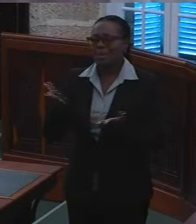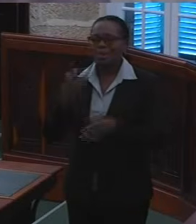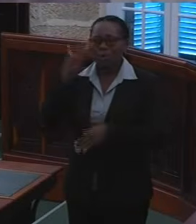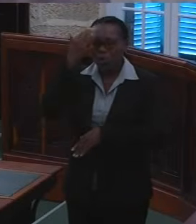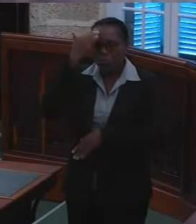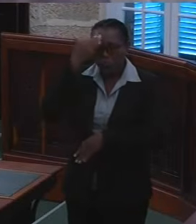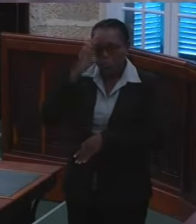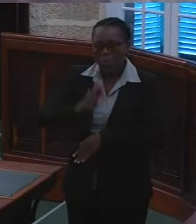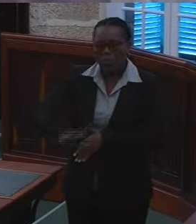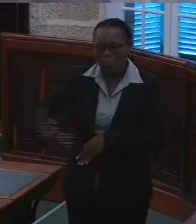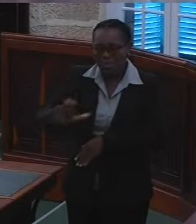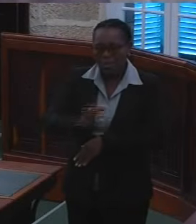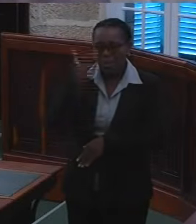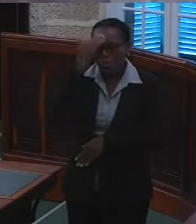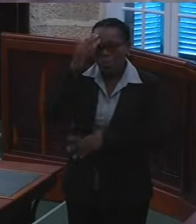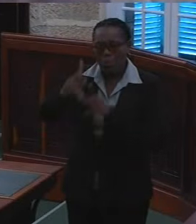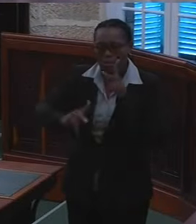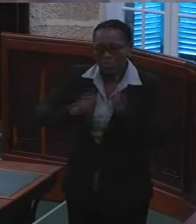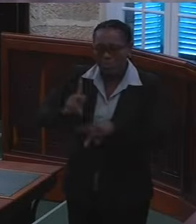part